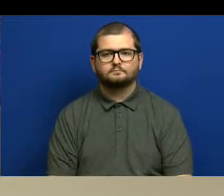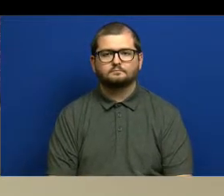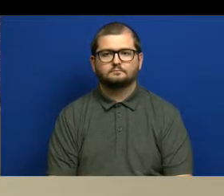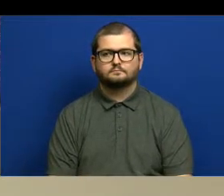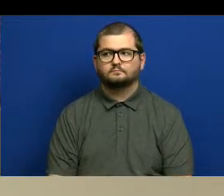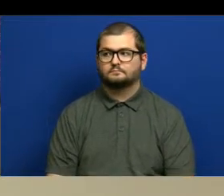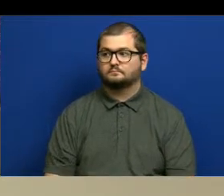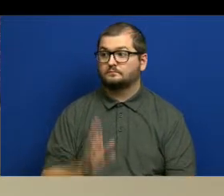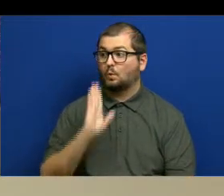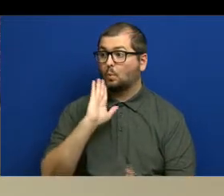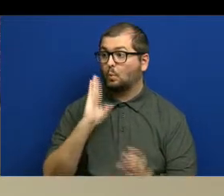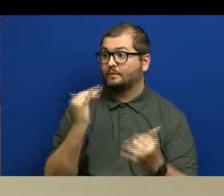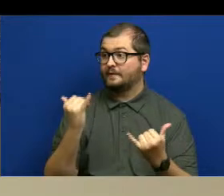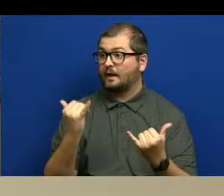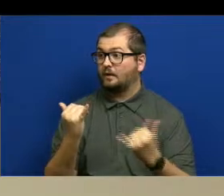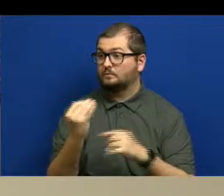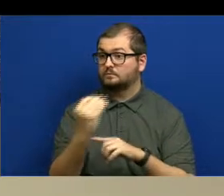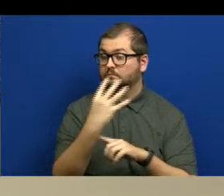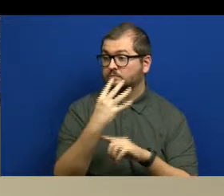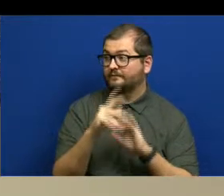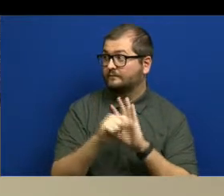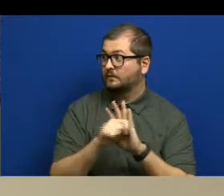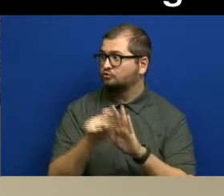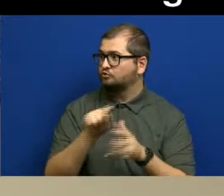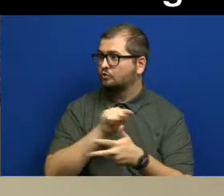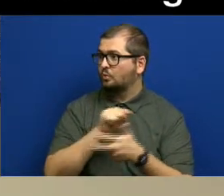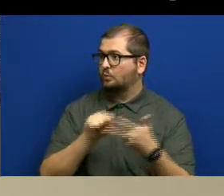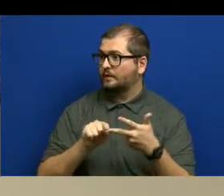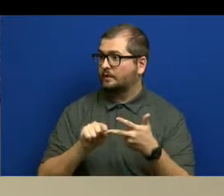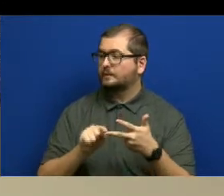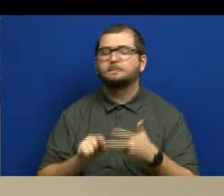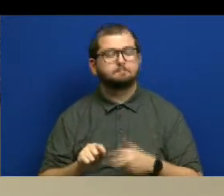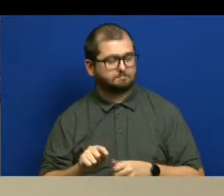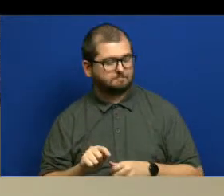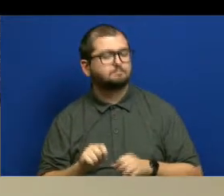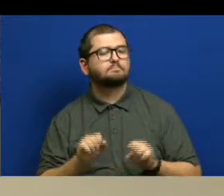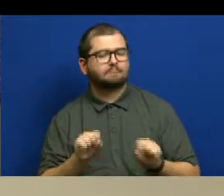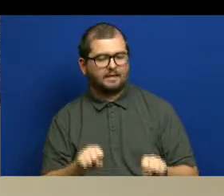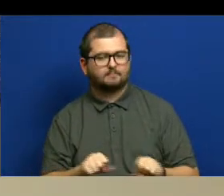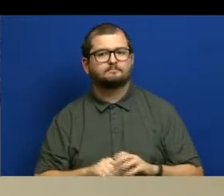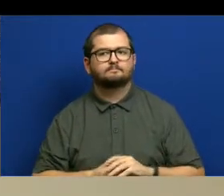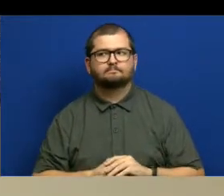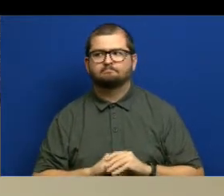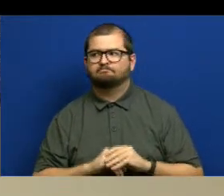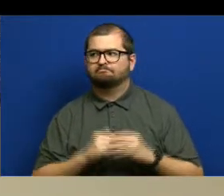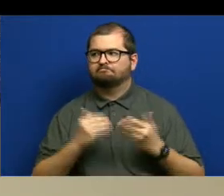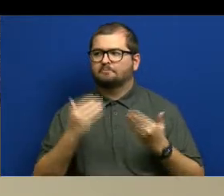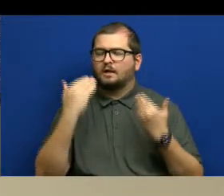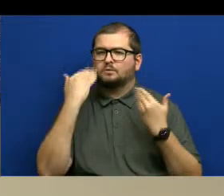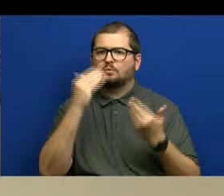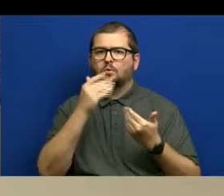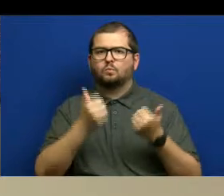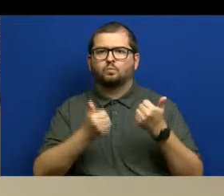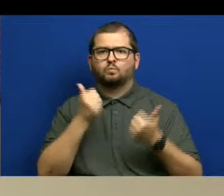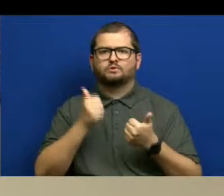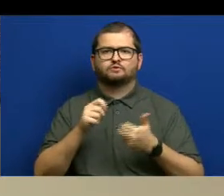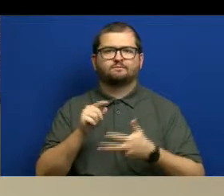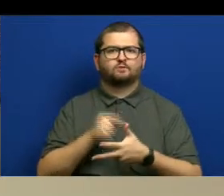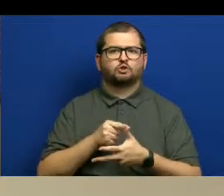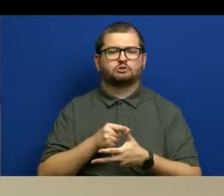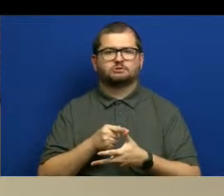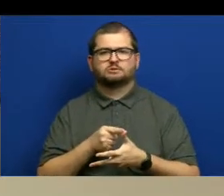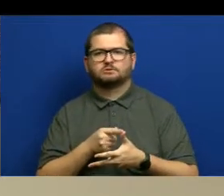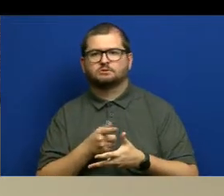Are we going to be showing the videos now? There should be 3 of them. Yeah, we can show those videos now. I don't know which one you have queued up first, but